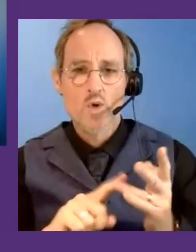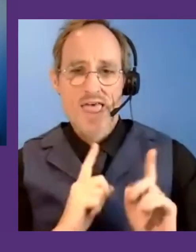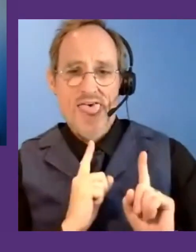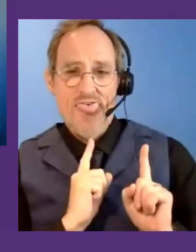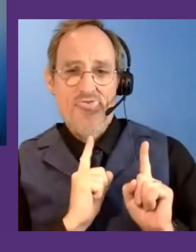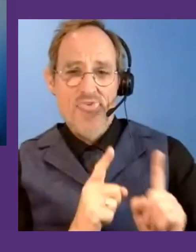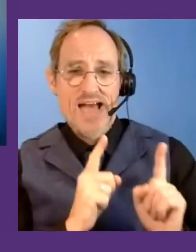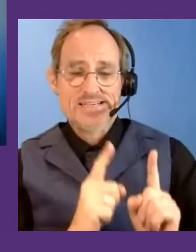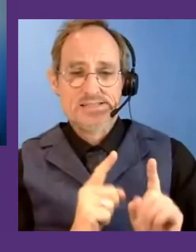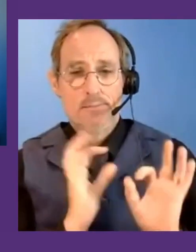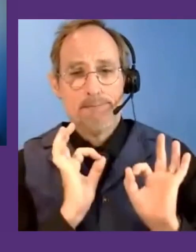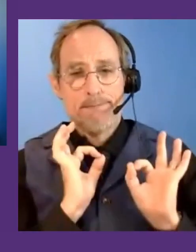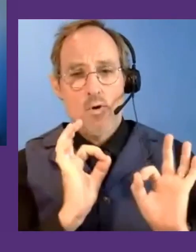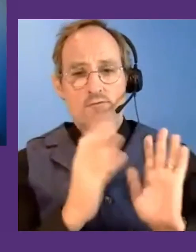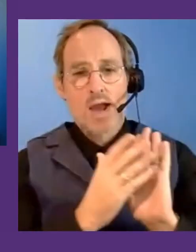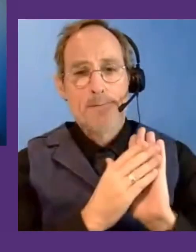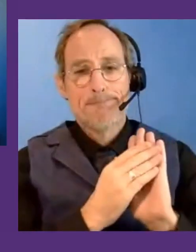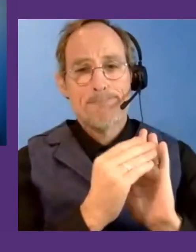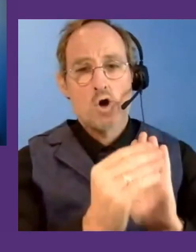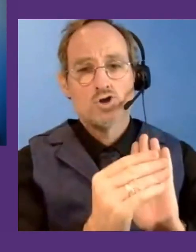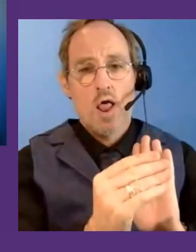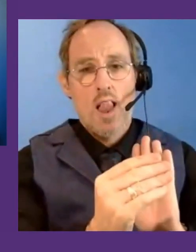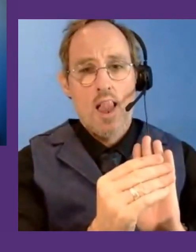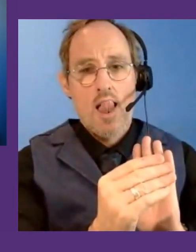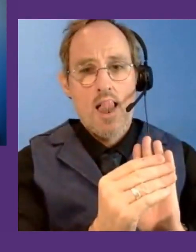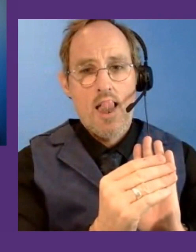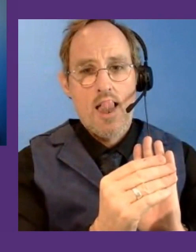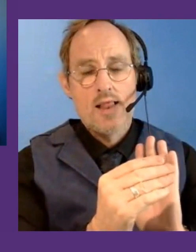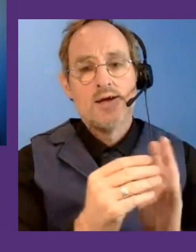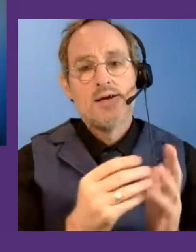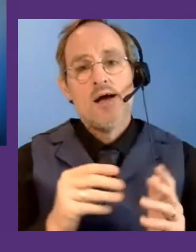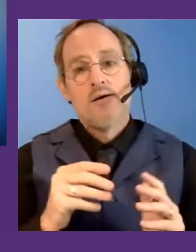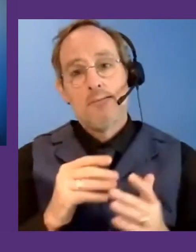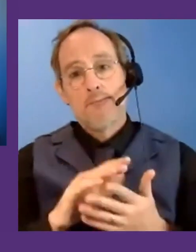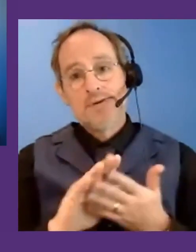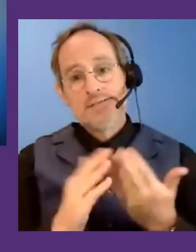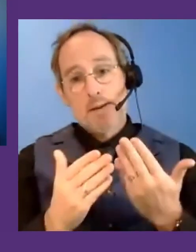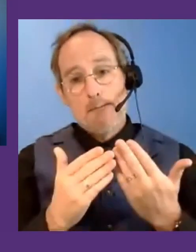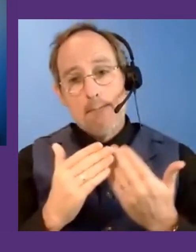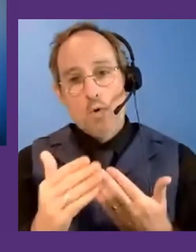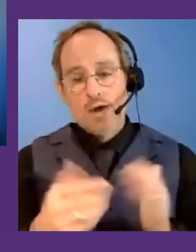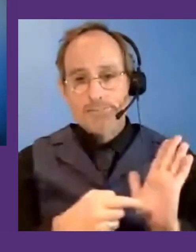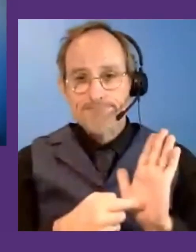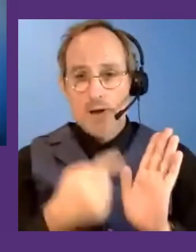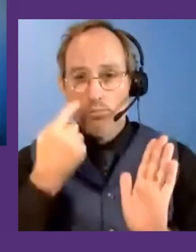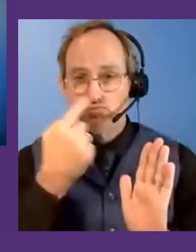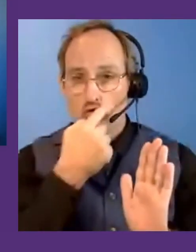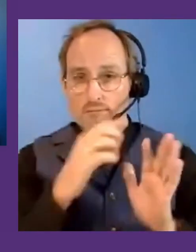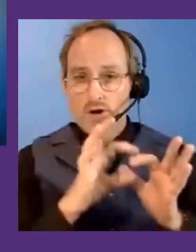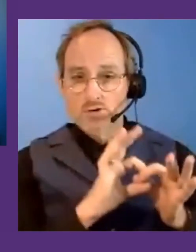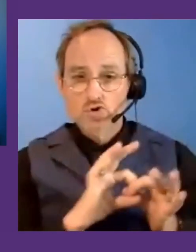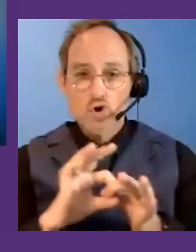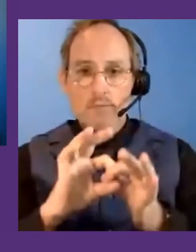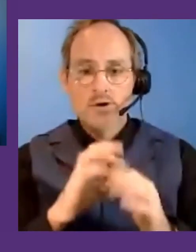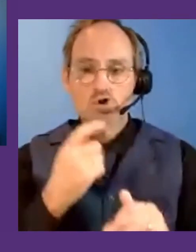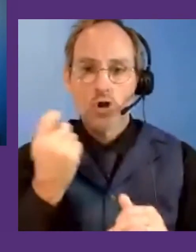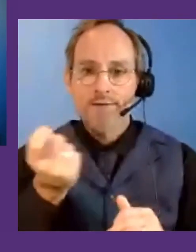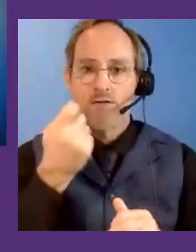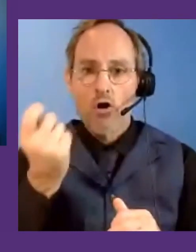somebody else is very, very heightened at the moment. So the more that we can prove that collaboration does work and is beneficial to